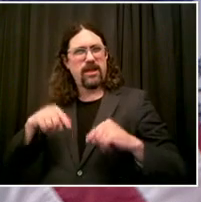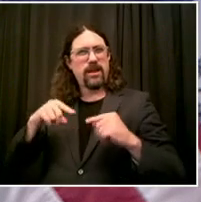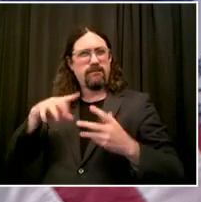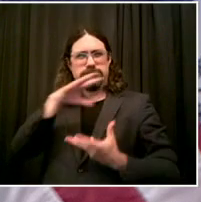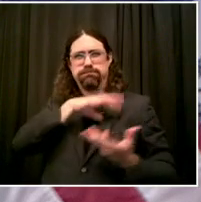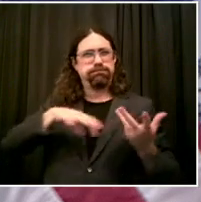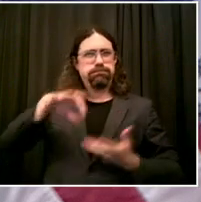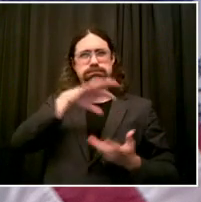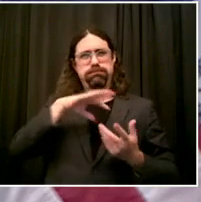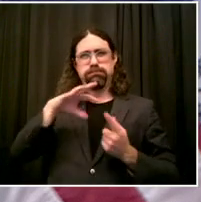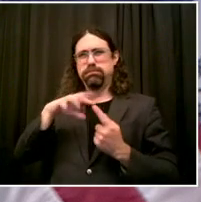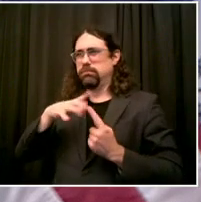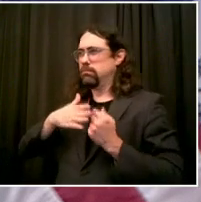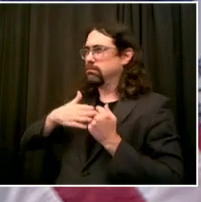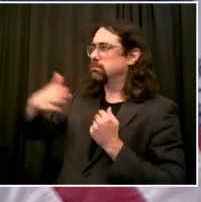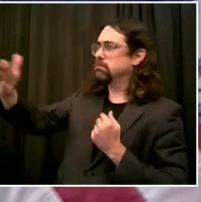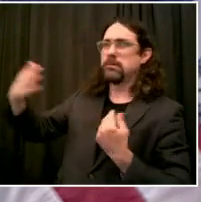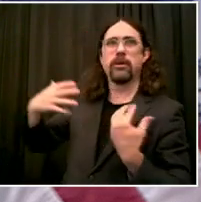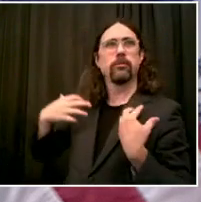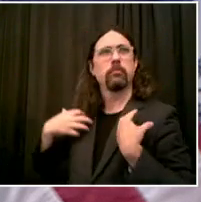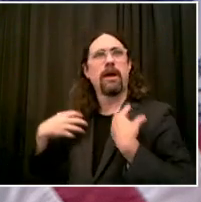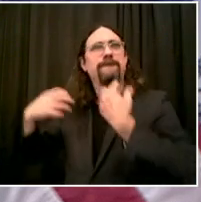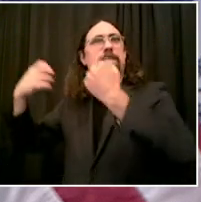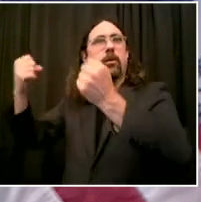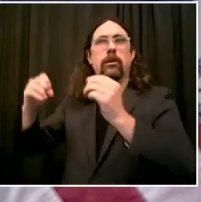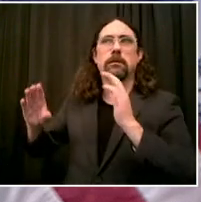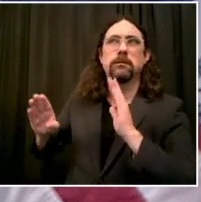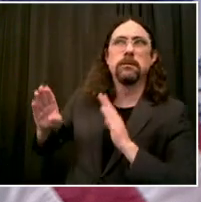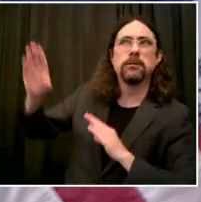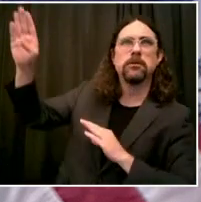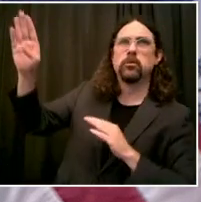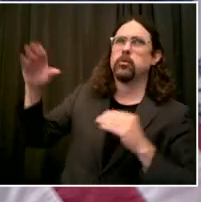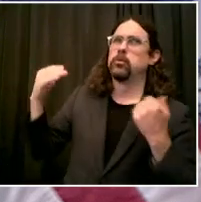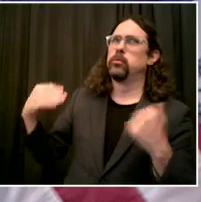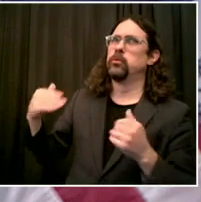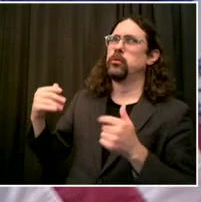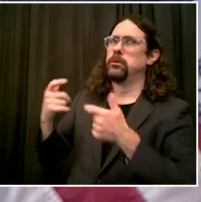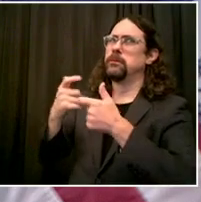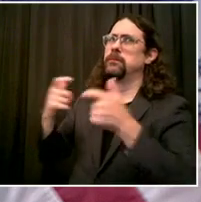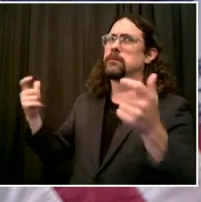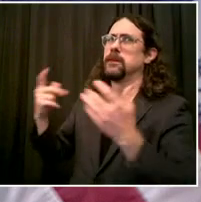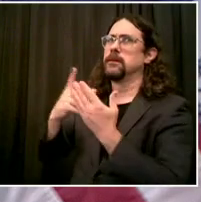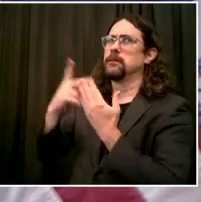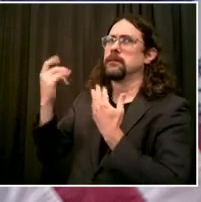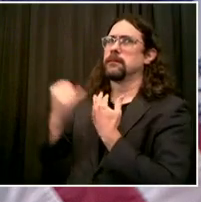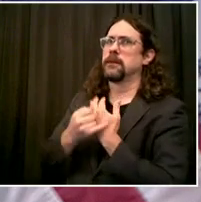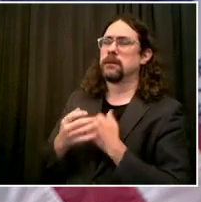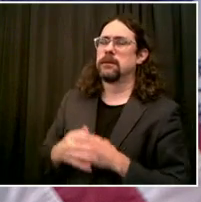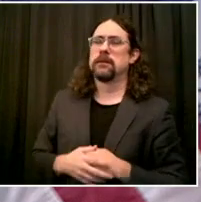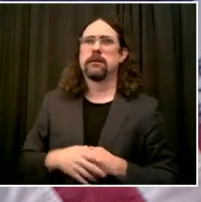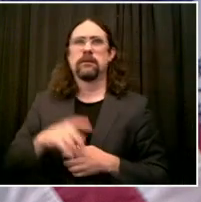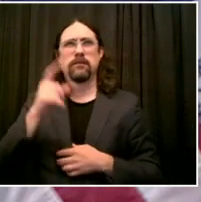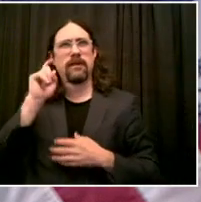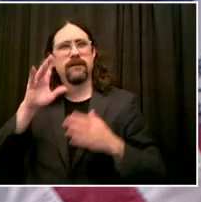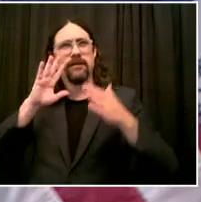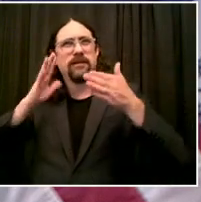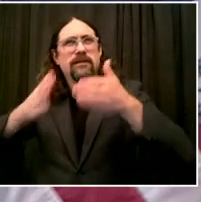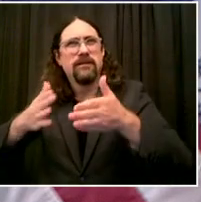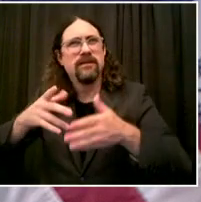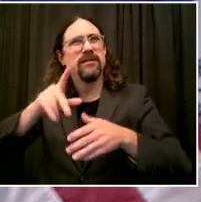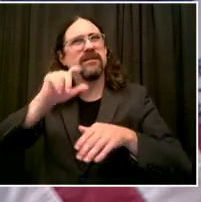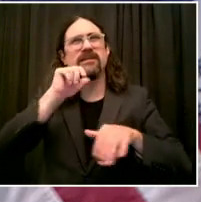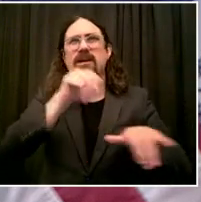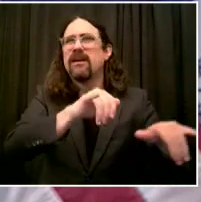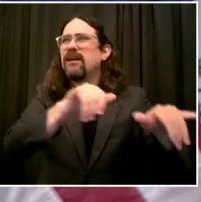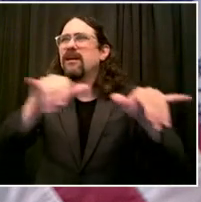fairness and justice, and right down to the everyday issues, the kitchen table issues, the issues that affect you and your neighborhood on your block. And this brings me